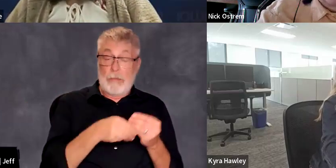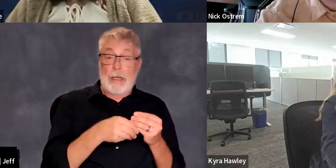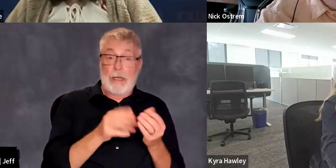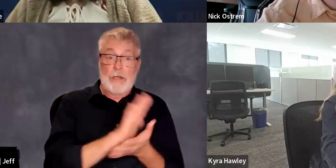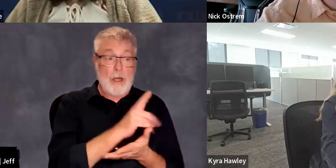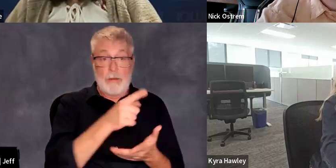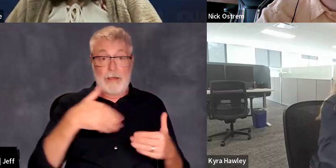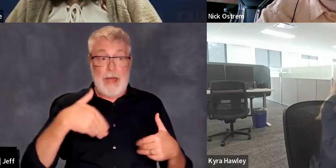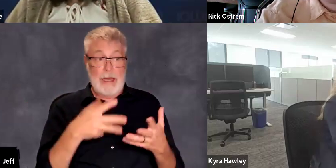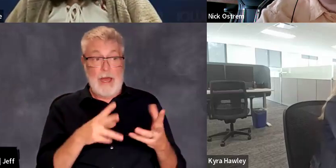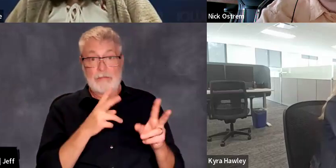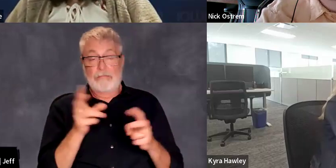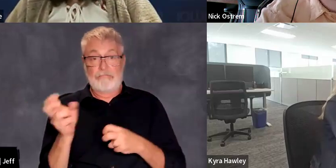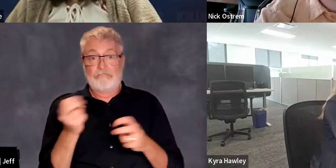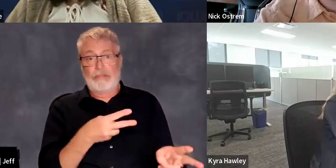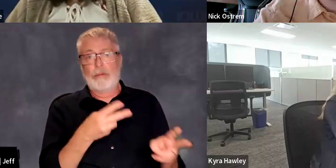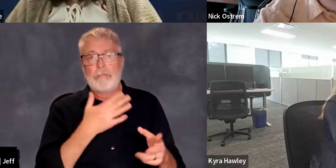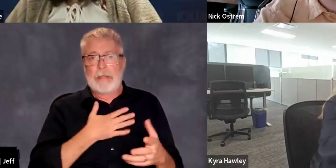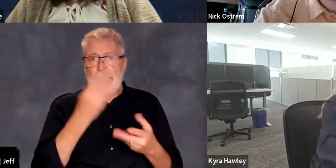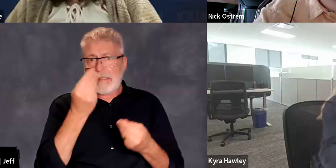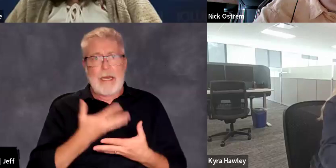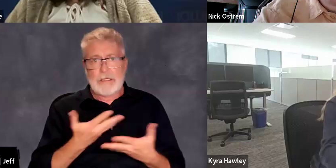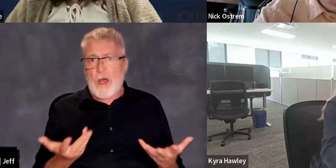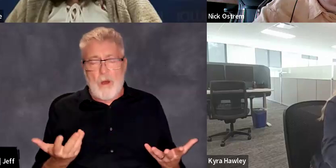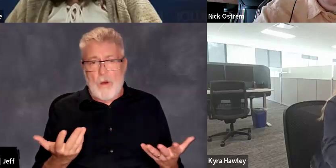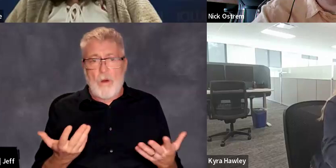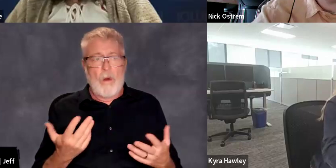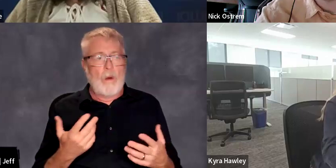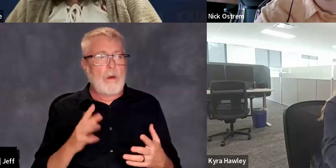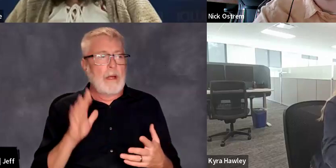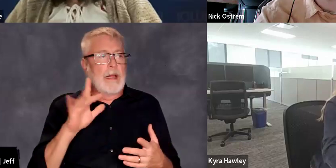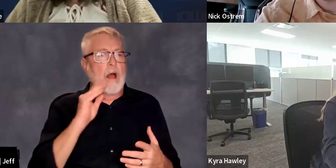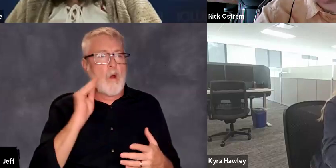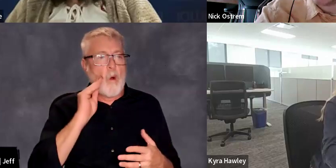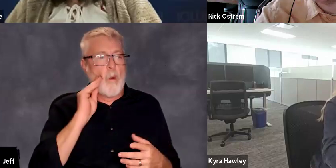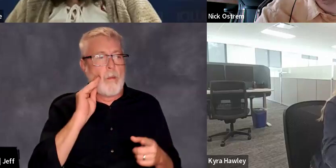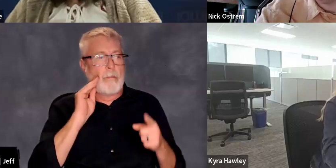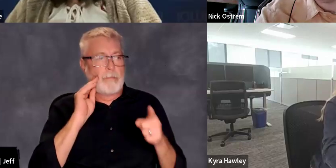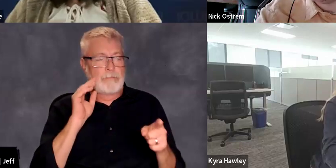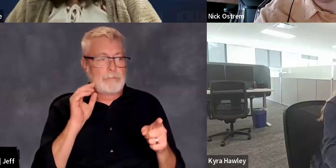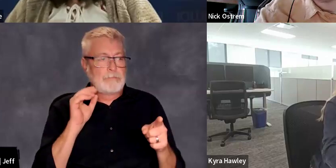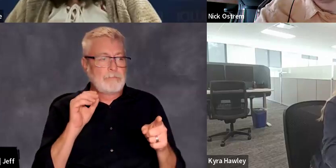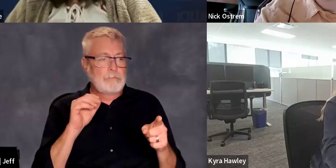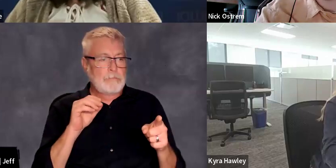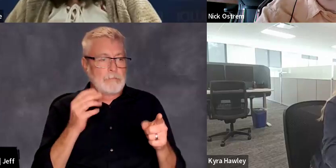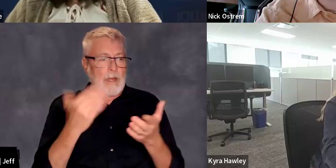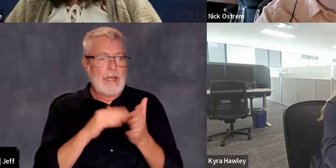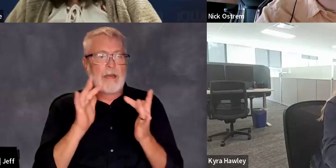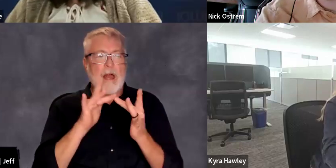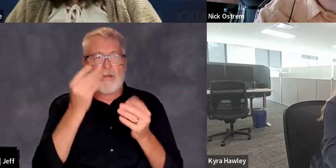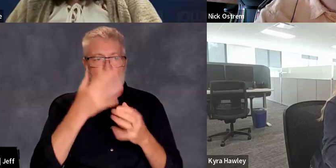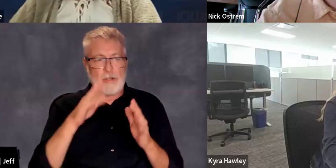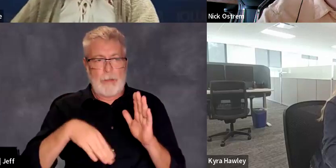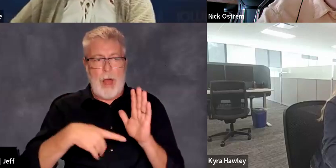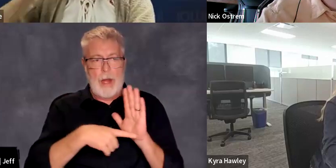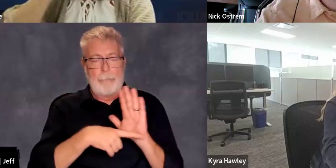don't have on here, feel free to reach out. I'll click the home button here to take you back to the home page. Again, our contact information is at